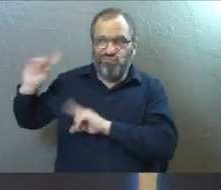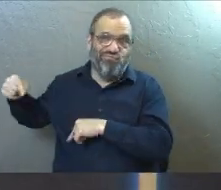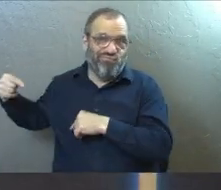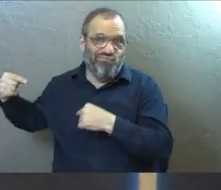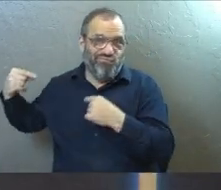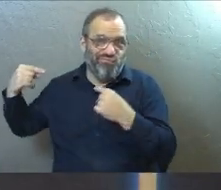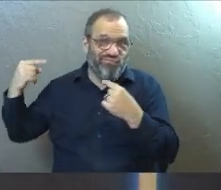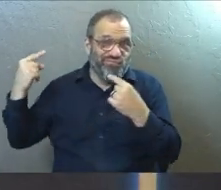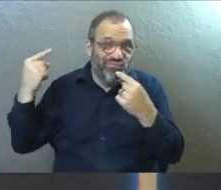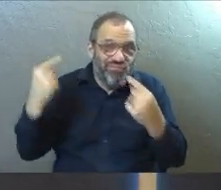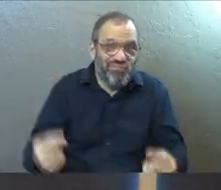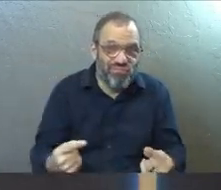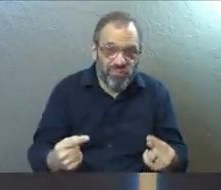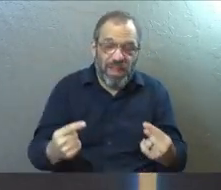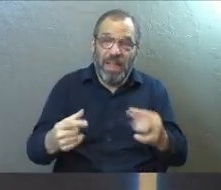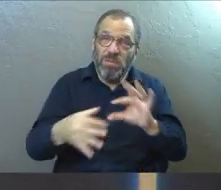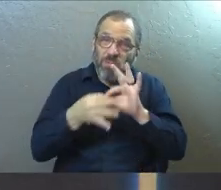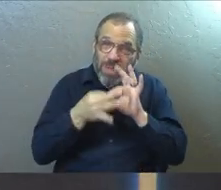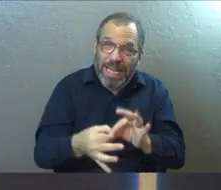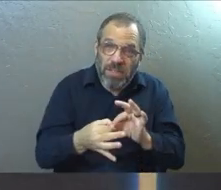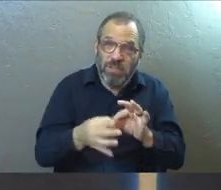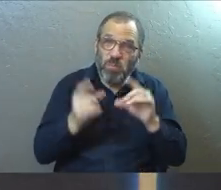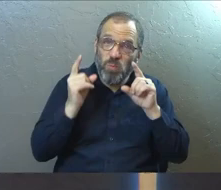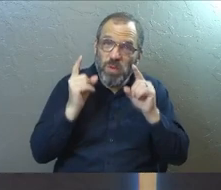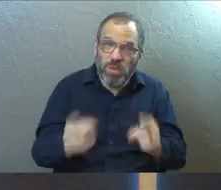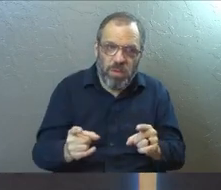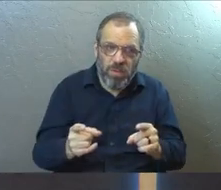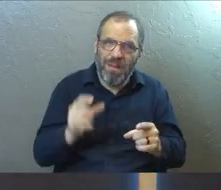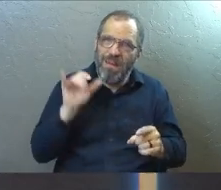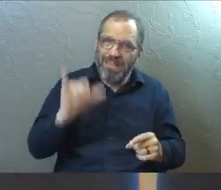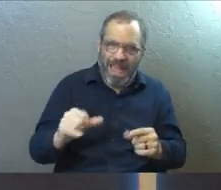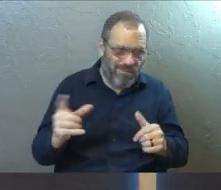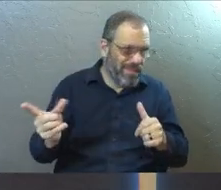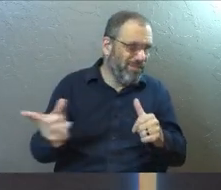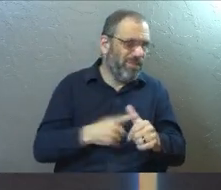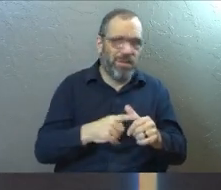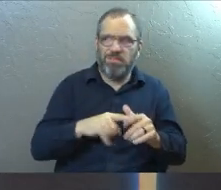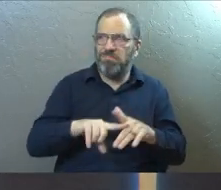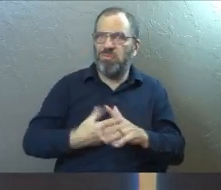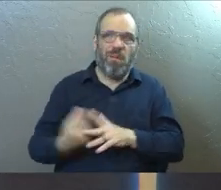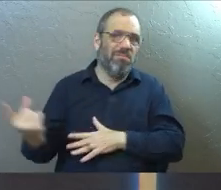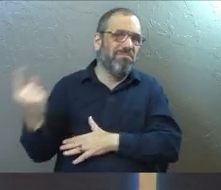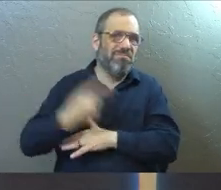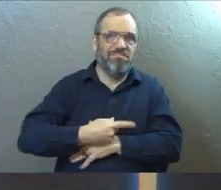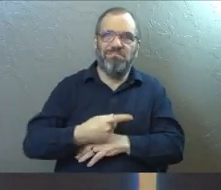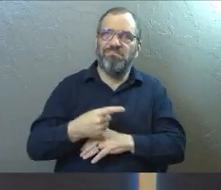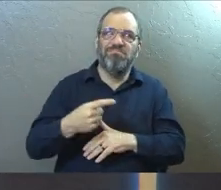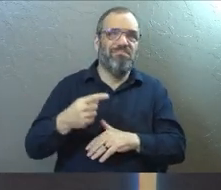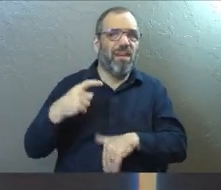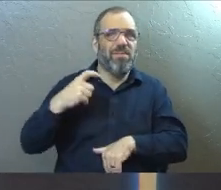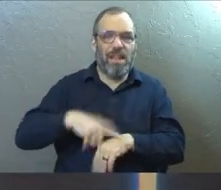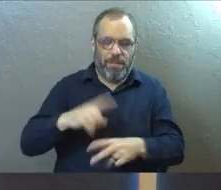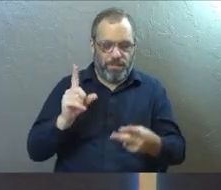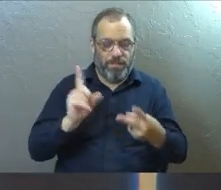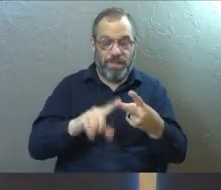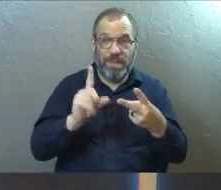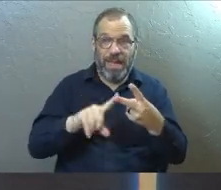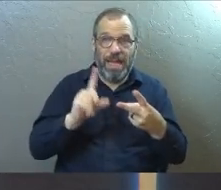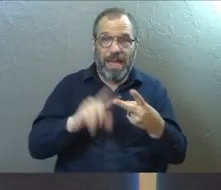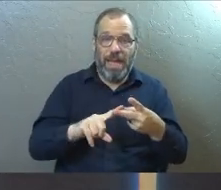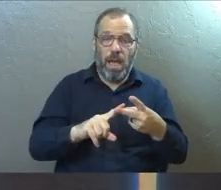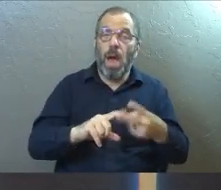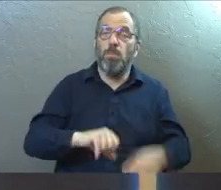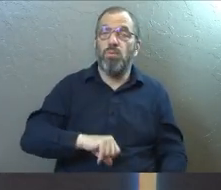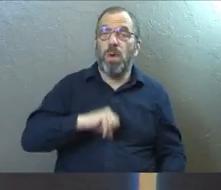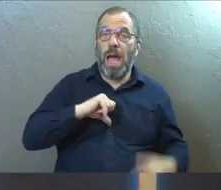be close to you, to be personal and in real relationship with you was there from the very, very beginning. His plan to save you. And then week two, he talked about our issue